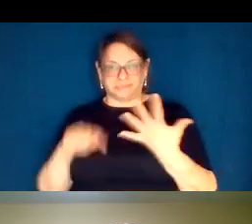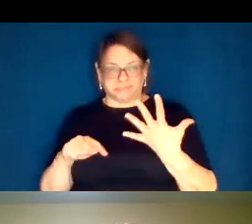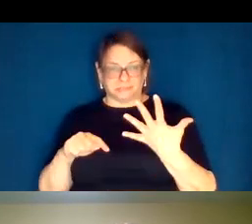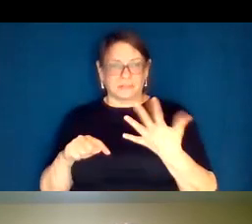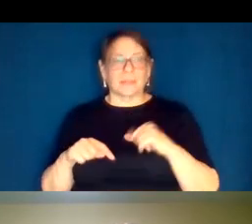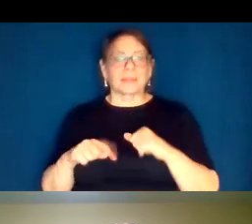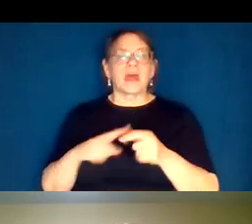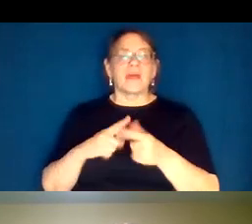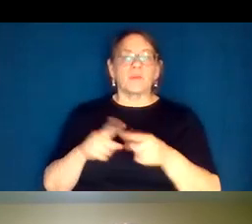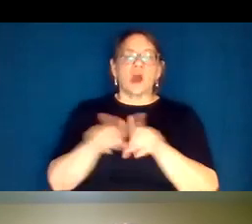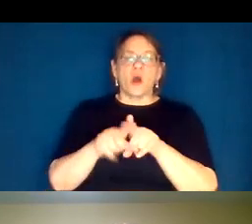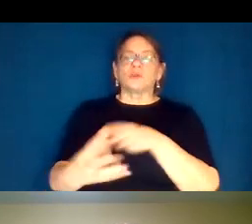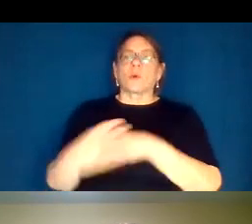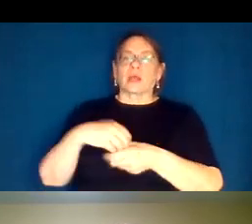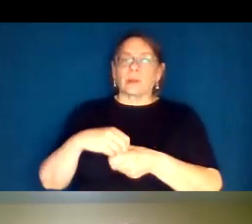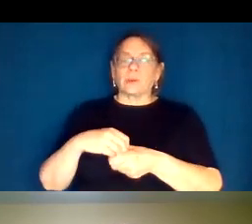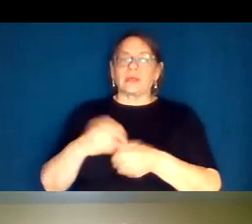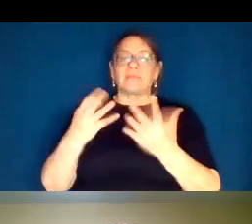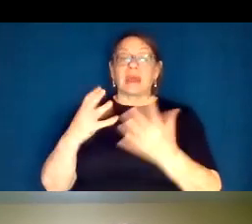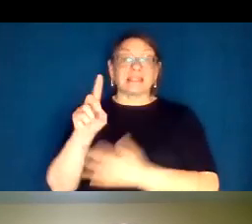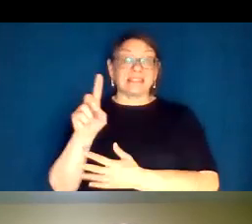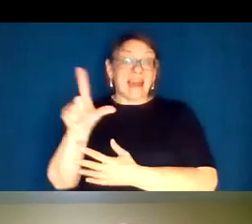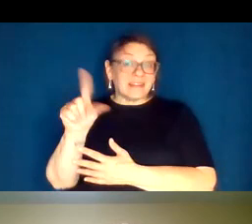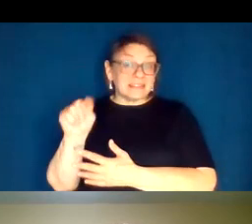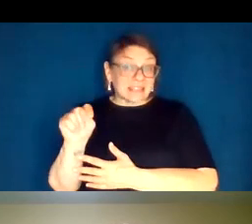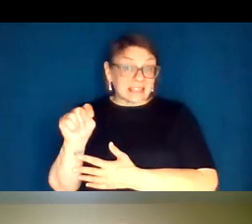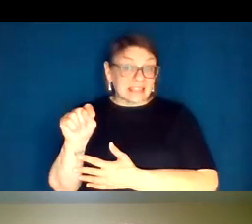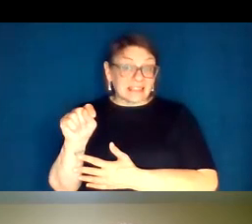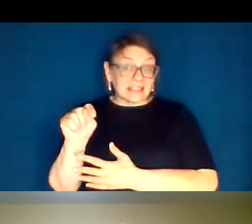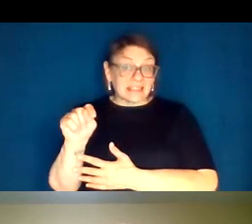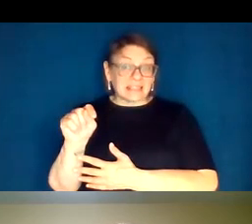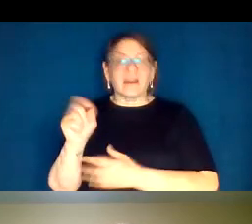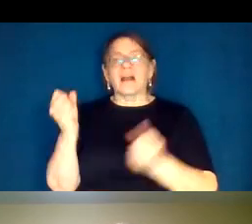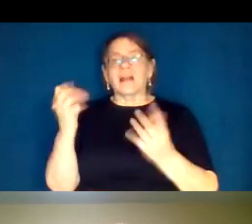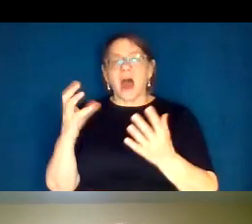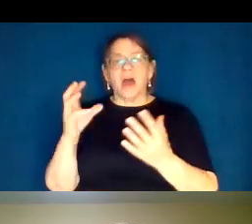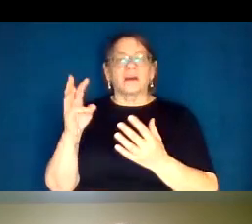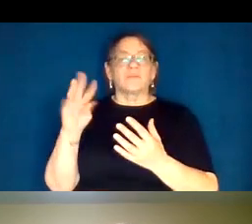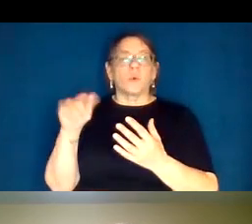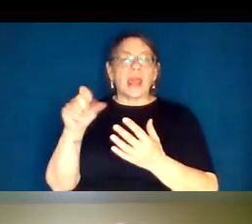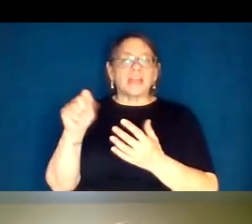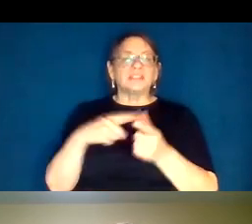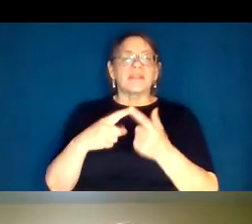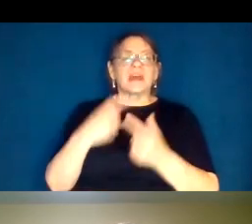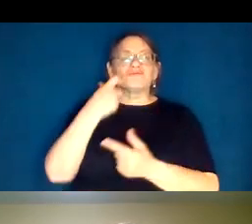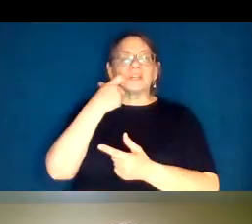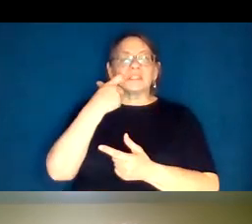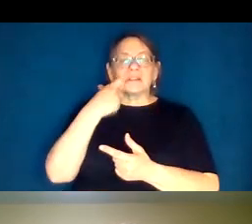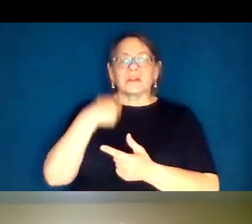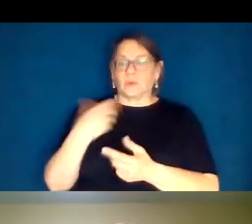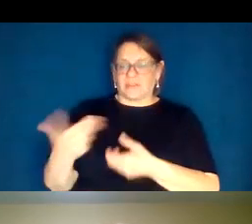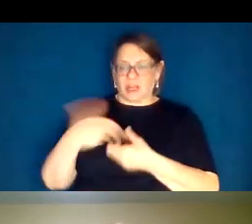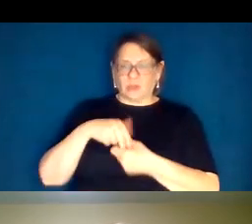expanded to include many DLT, a lot of wages, and more recently have brought in